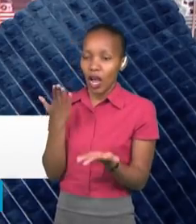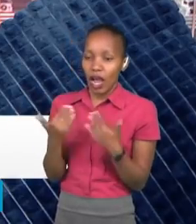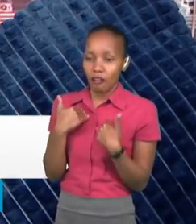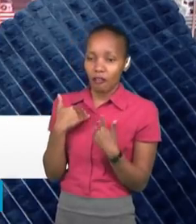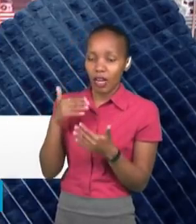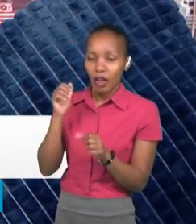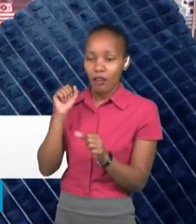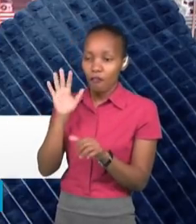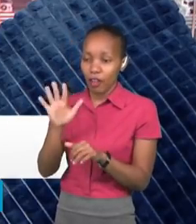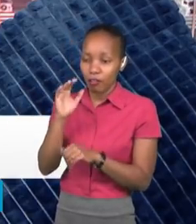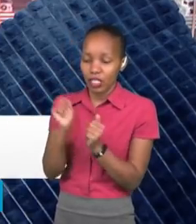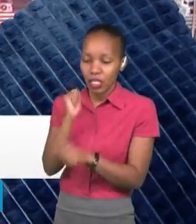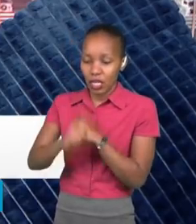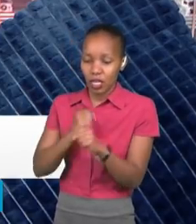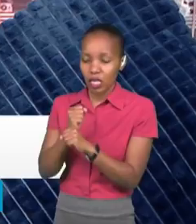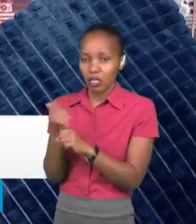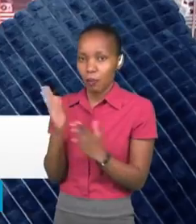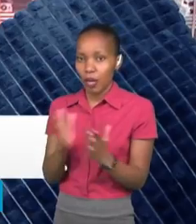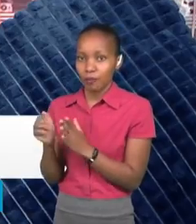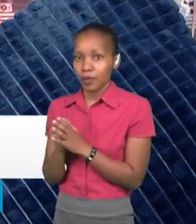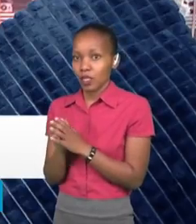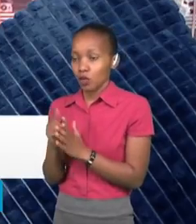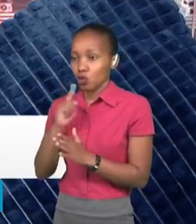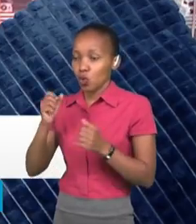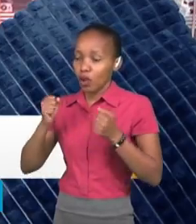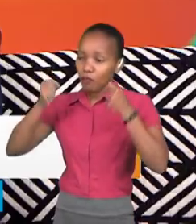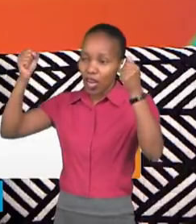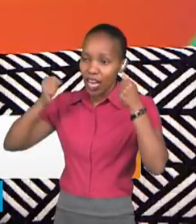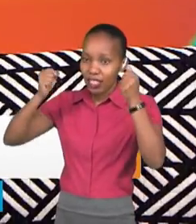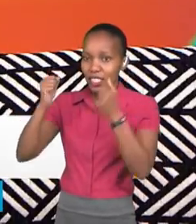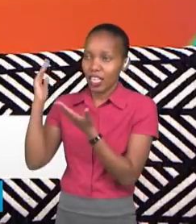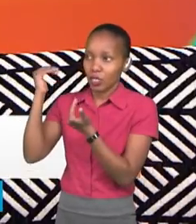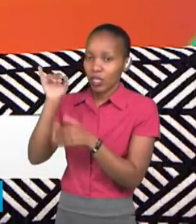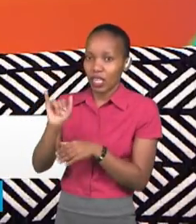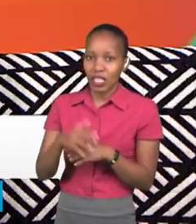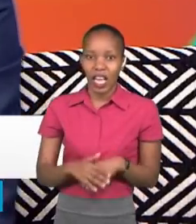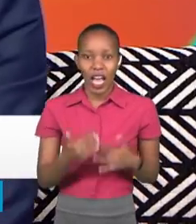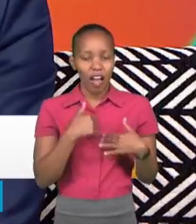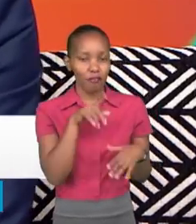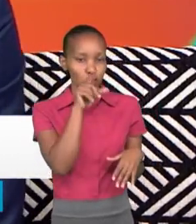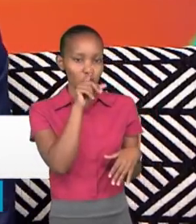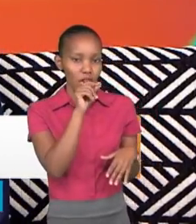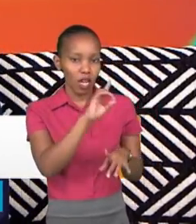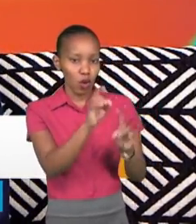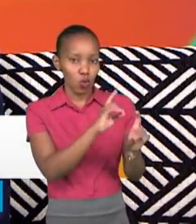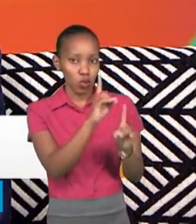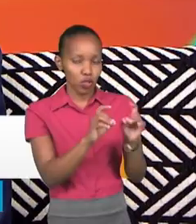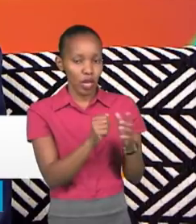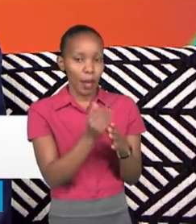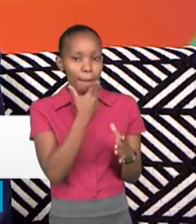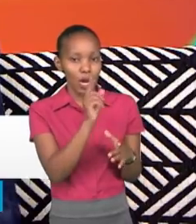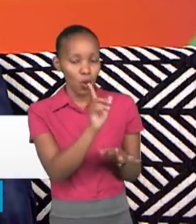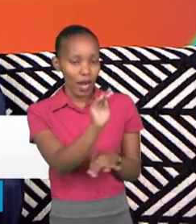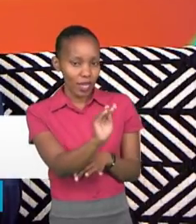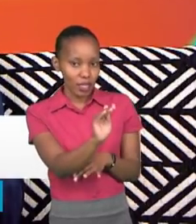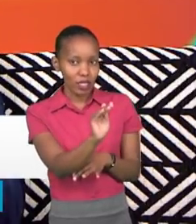mm-hmm, plus plan, okay, for it. So fans should expect it. Mm-hmm. Yes. There's a question on Twitter by Ndayan Villager, who